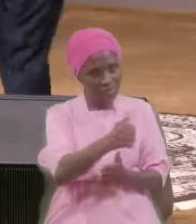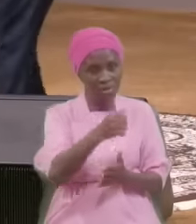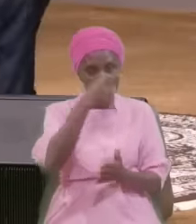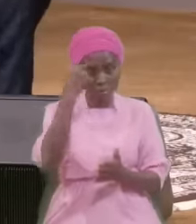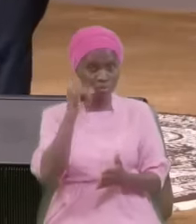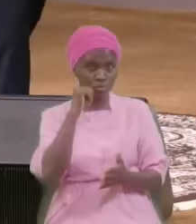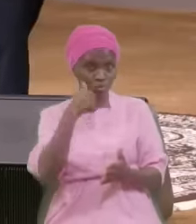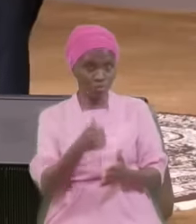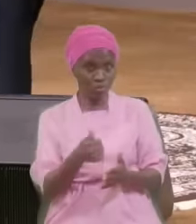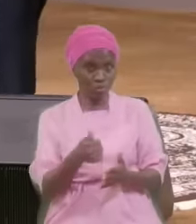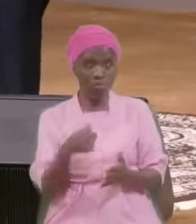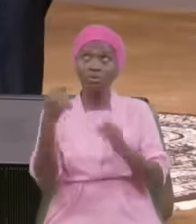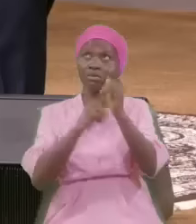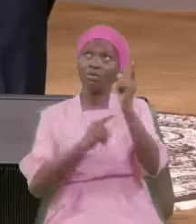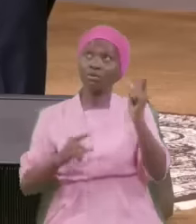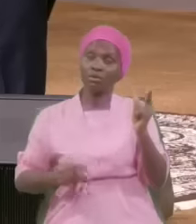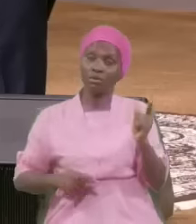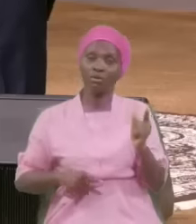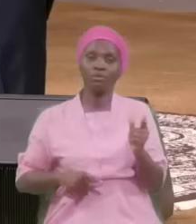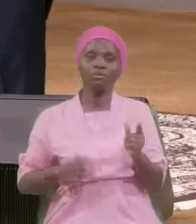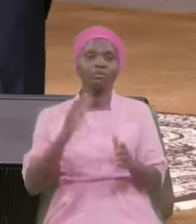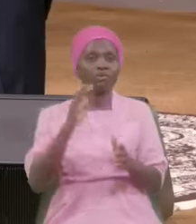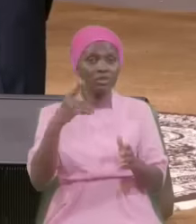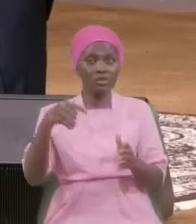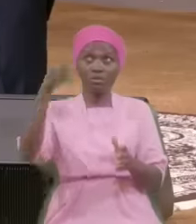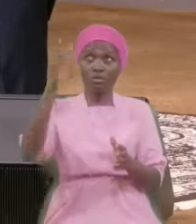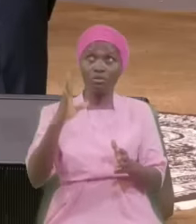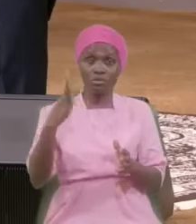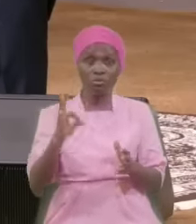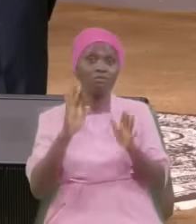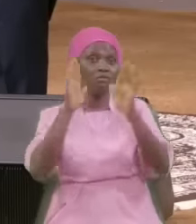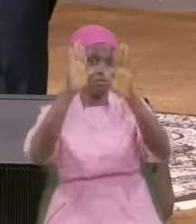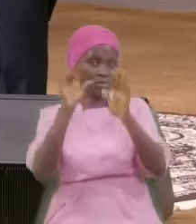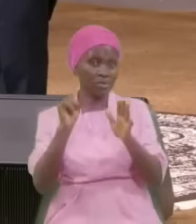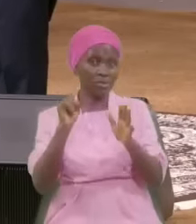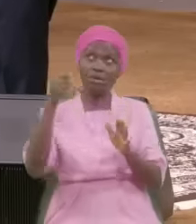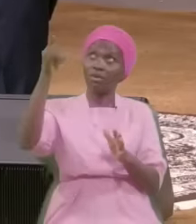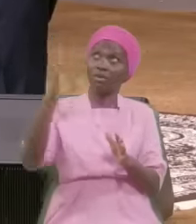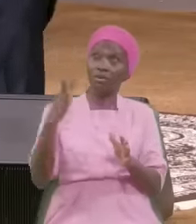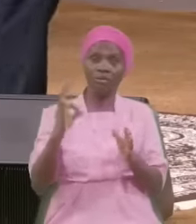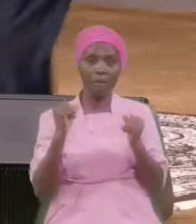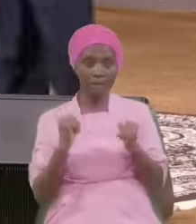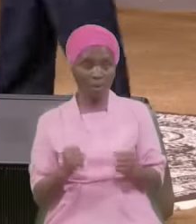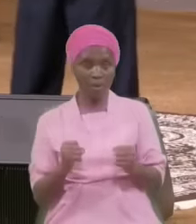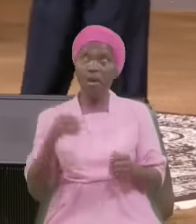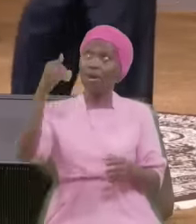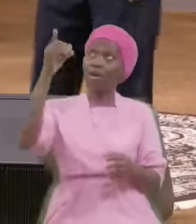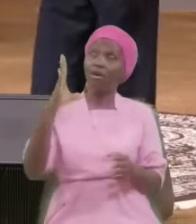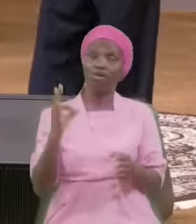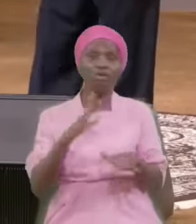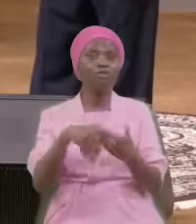tomorrow the Lord, the God of wonders, the God of power, the God of